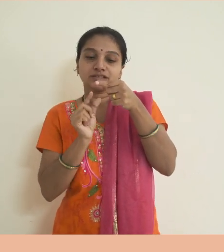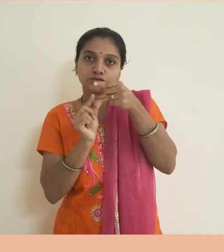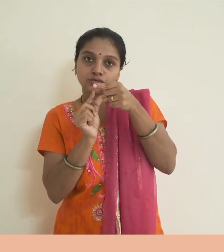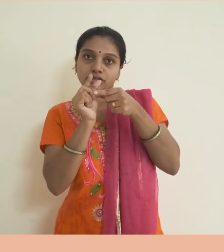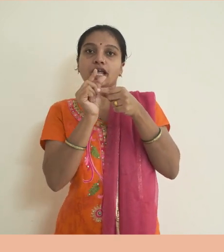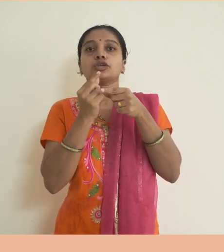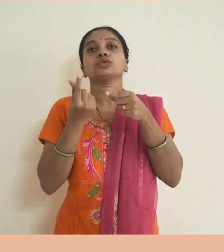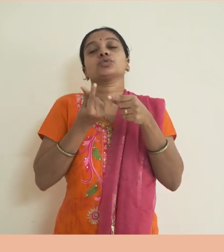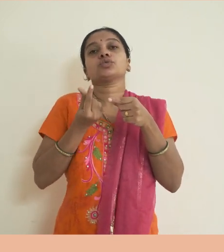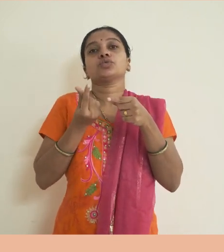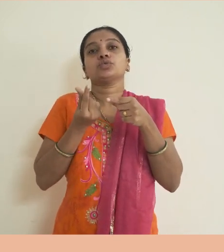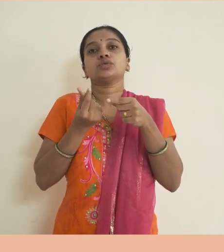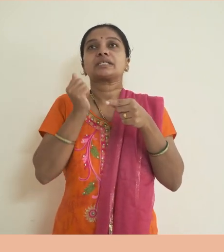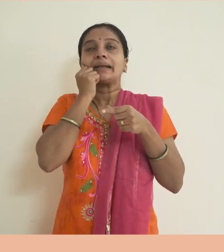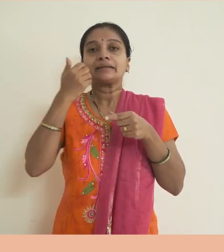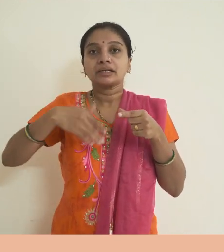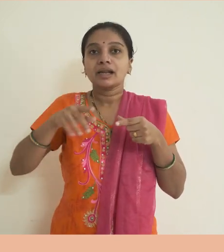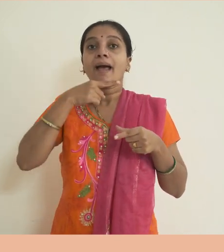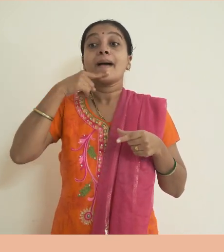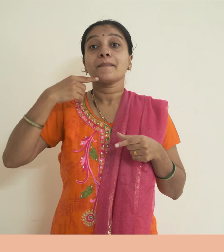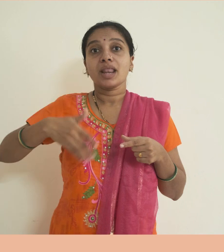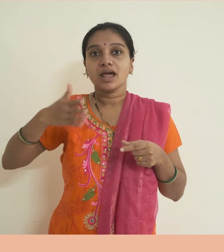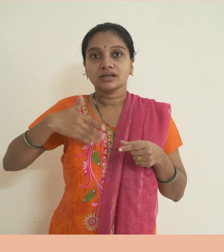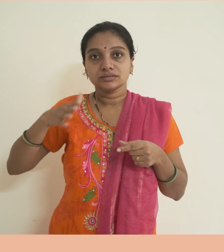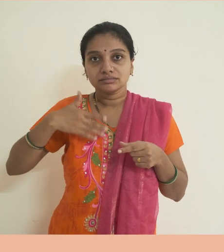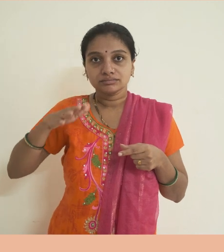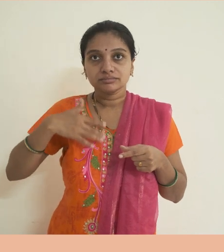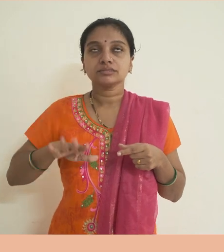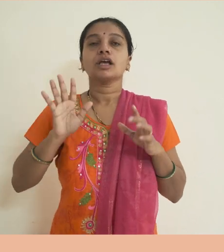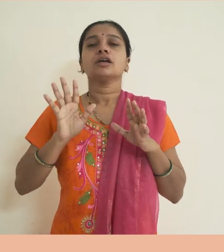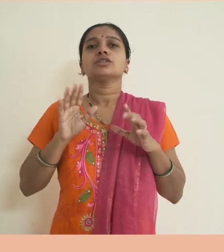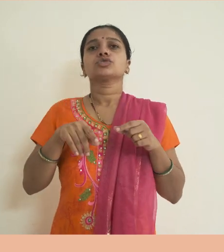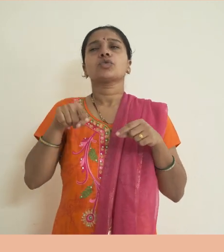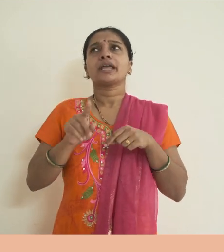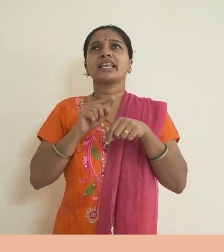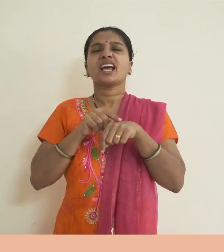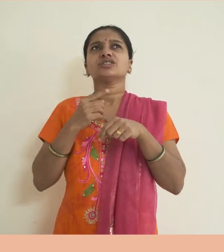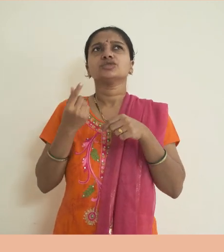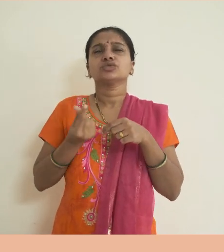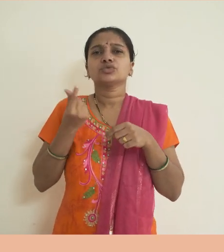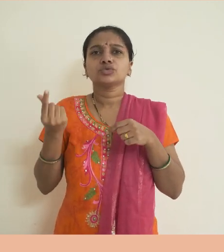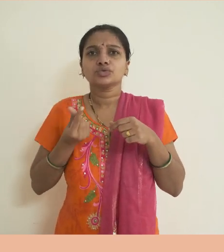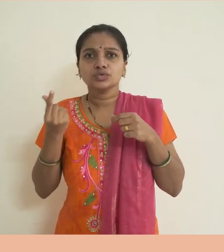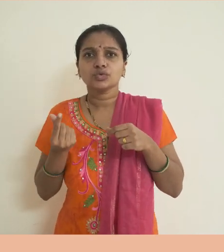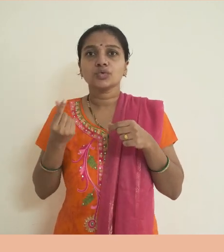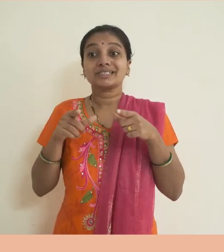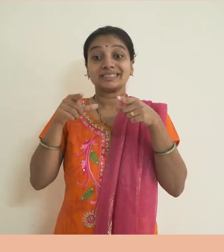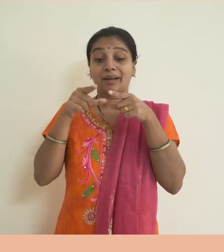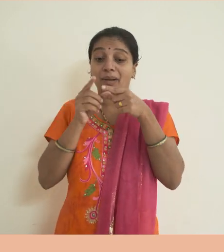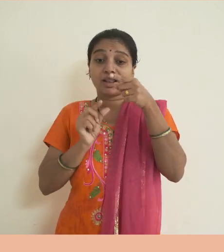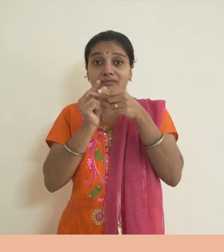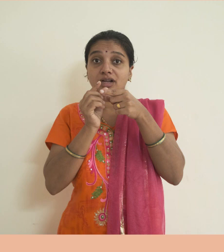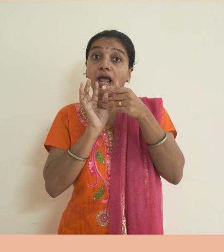use various folds for insertion and the cup forms a vacuum inside the vagina, ensuring that it does